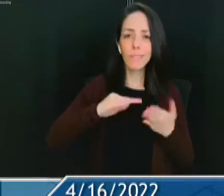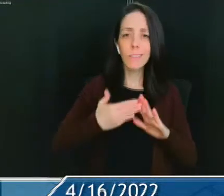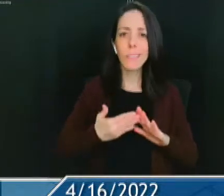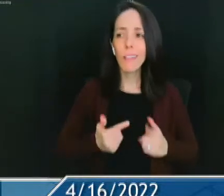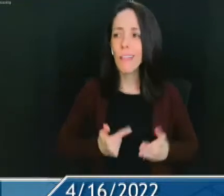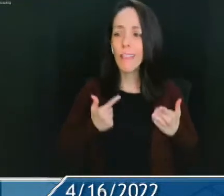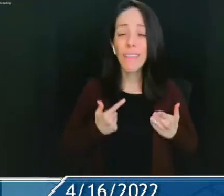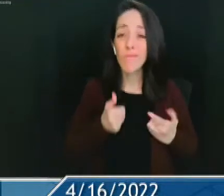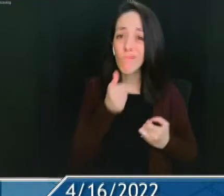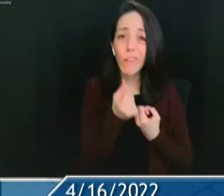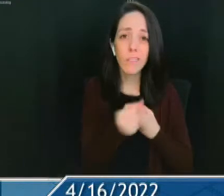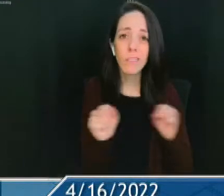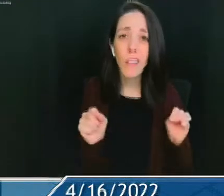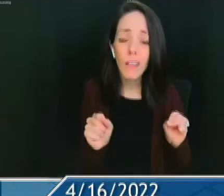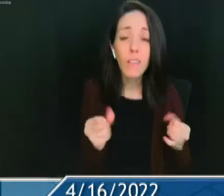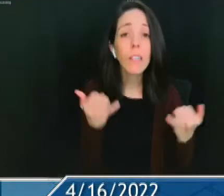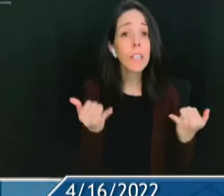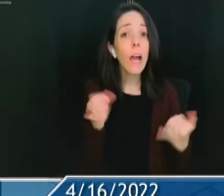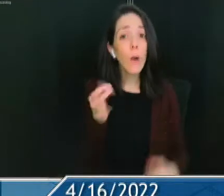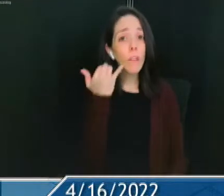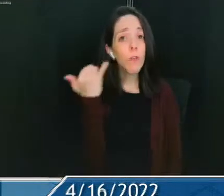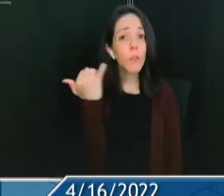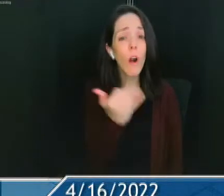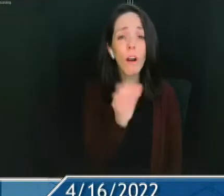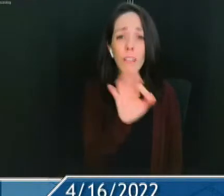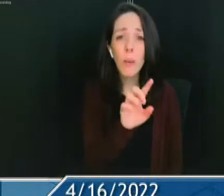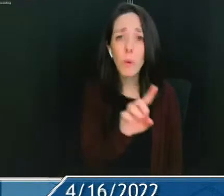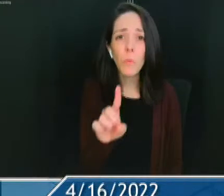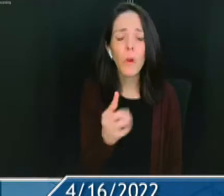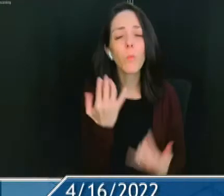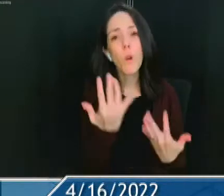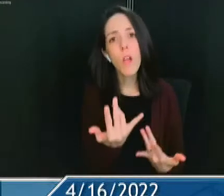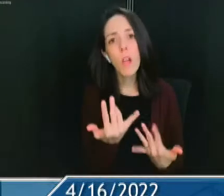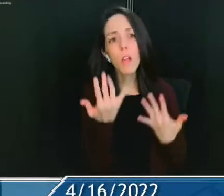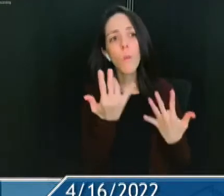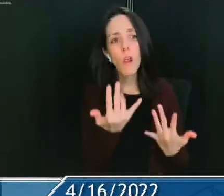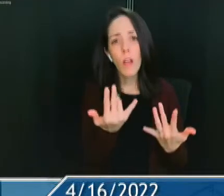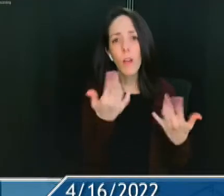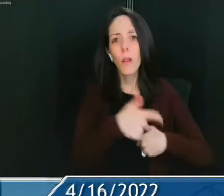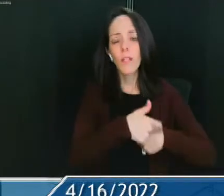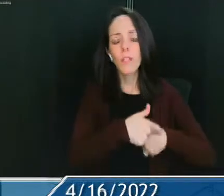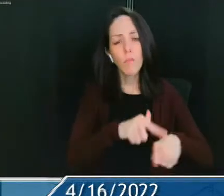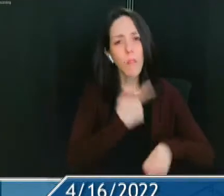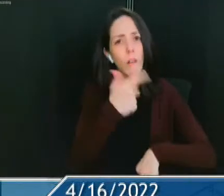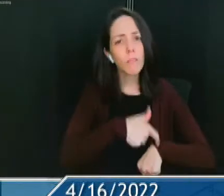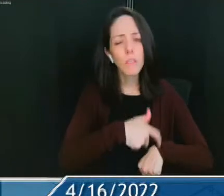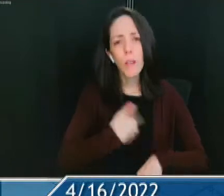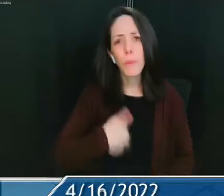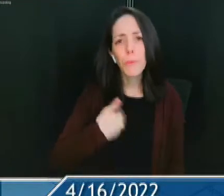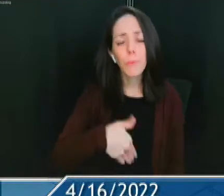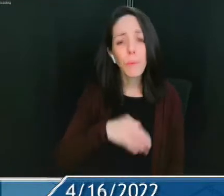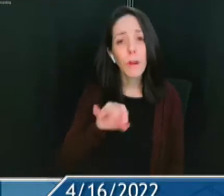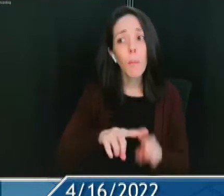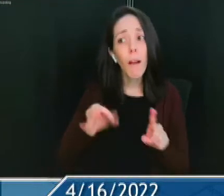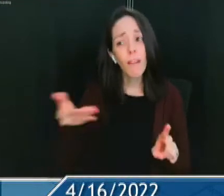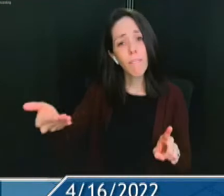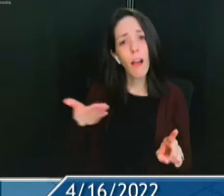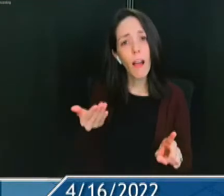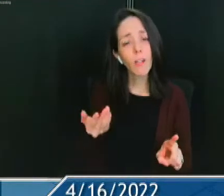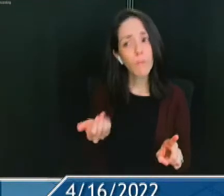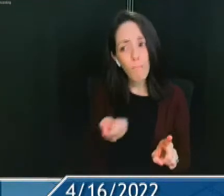unreasonably long 9/11 wait times by adding 5 additional dispatchers and 2 quality assurance specialists. And